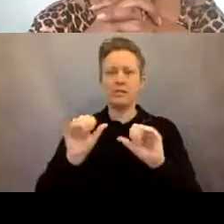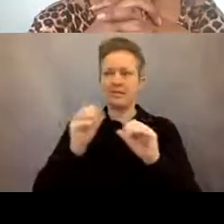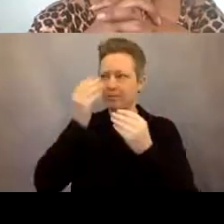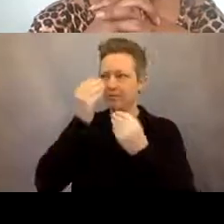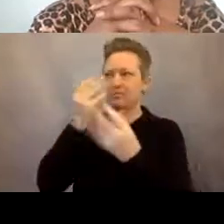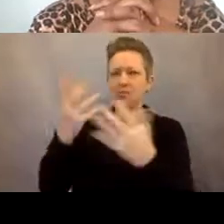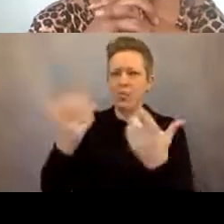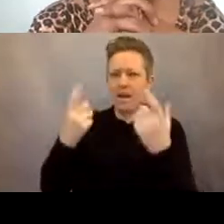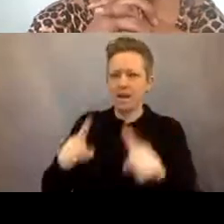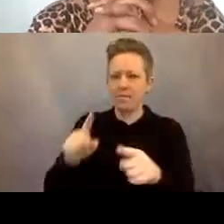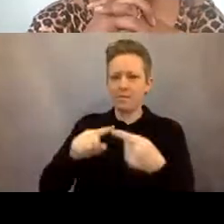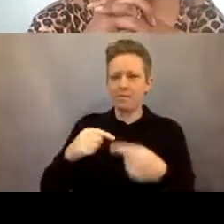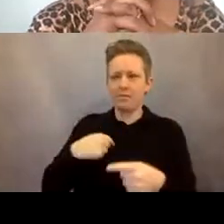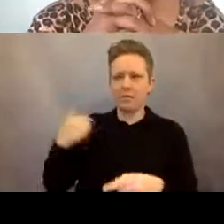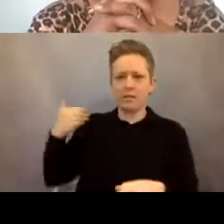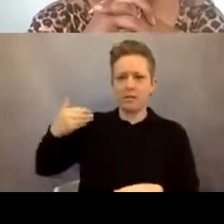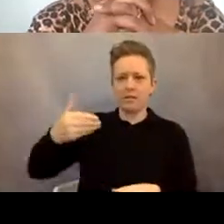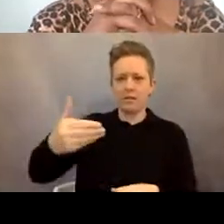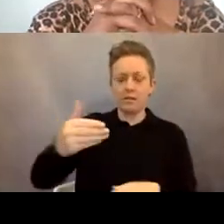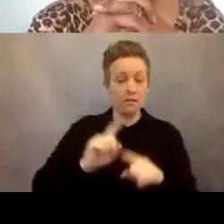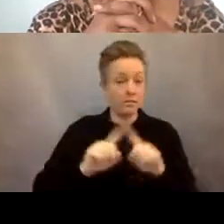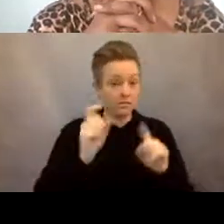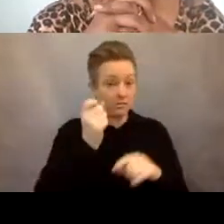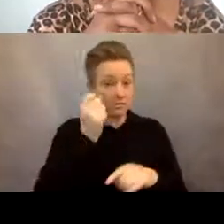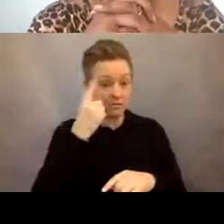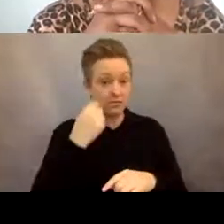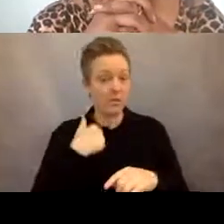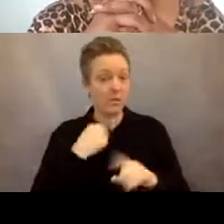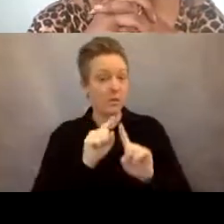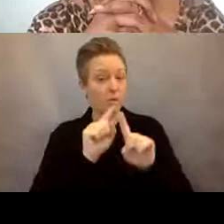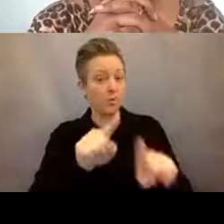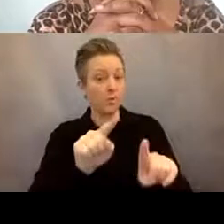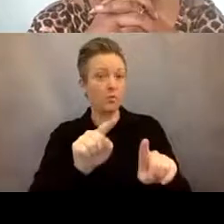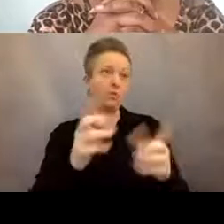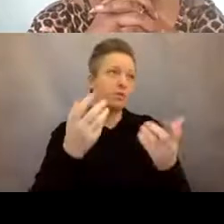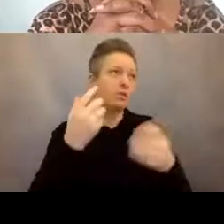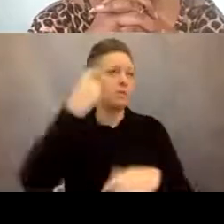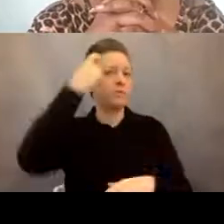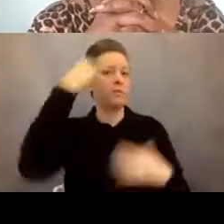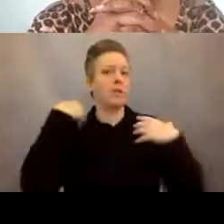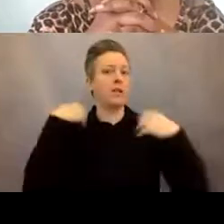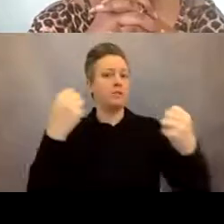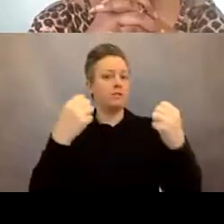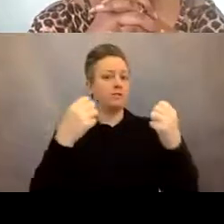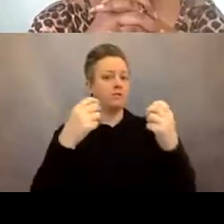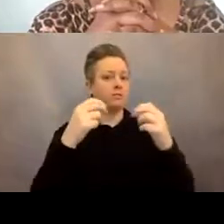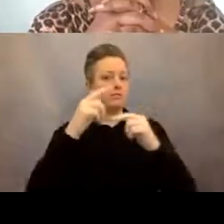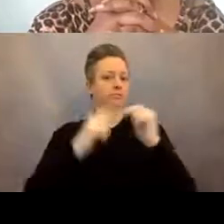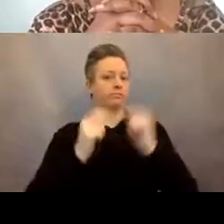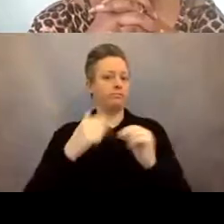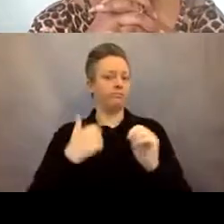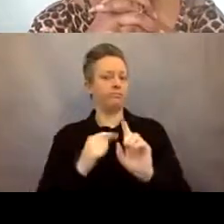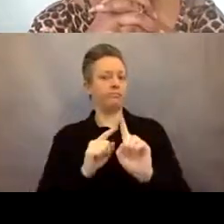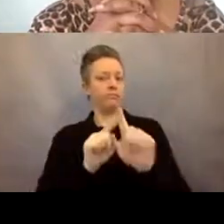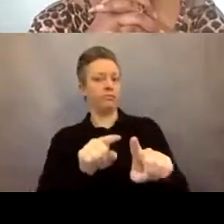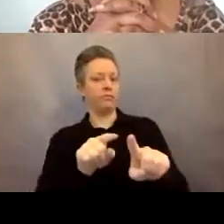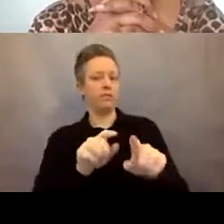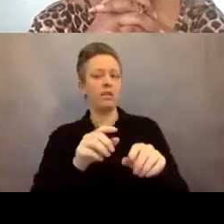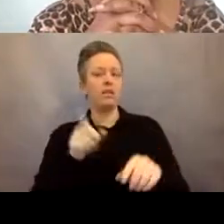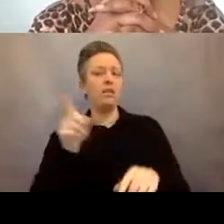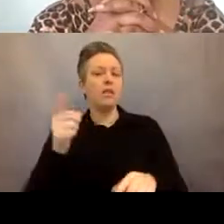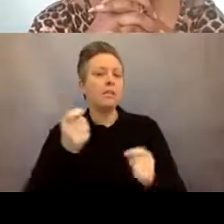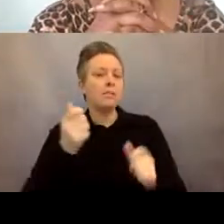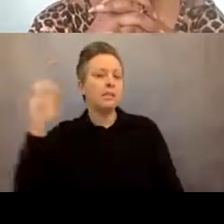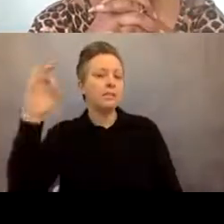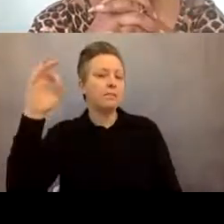these facilities and they give us these tidbits of good information, but most of us have so much trauma packed so tightly,